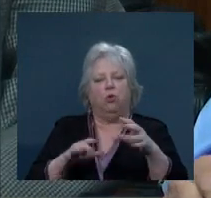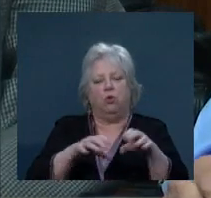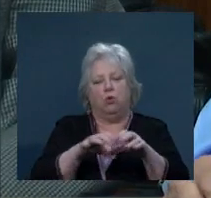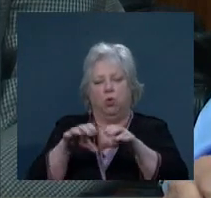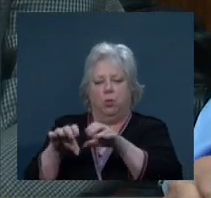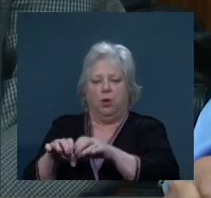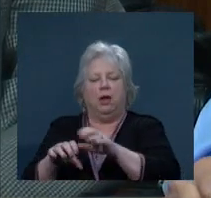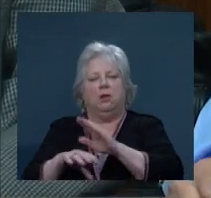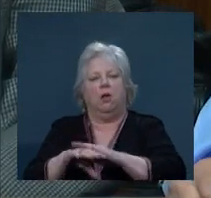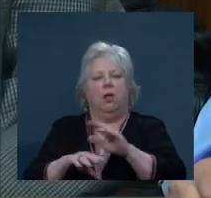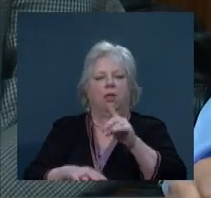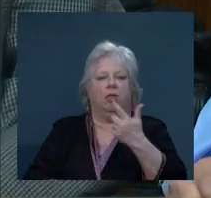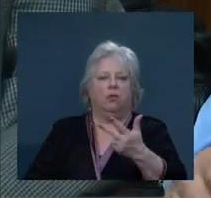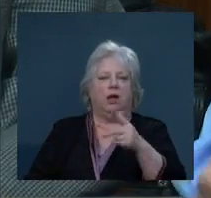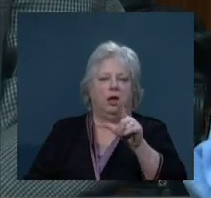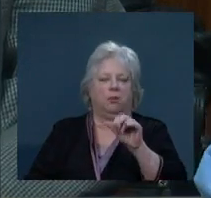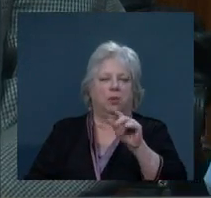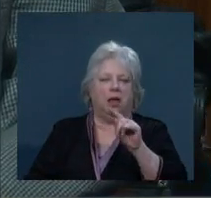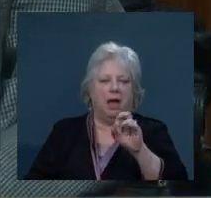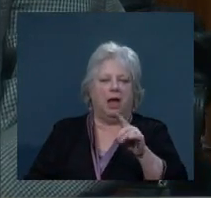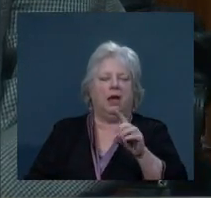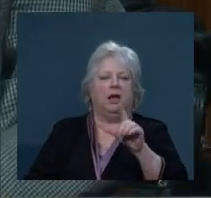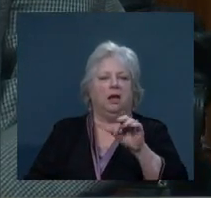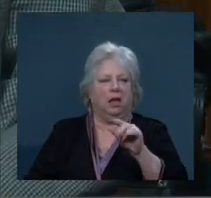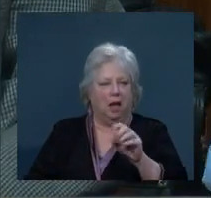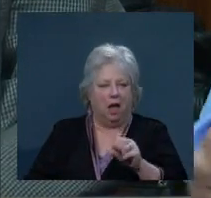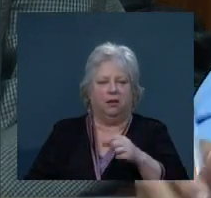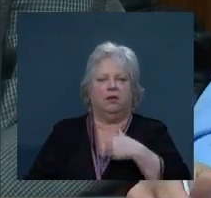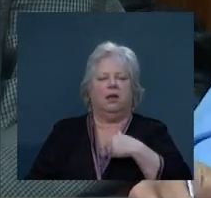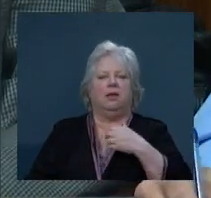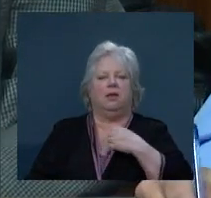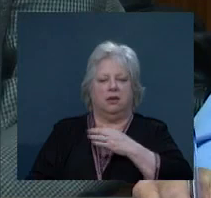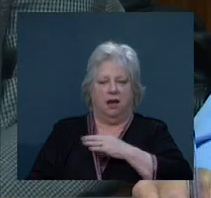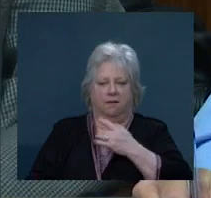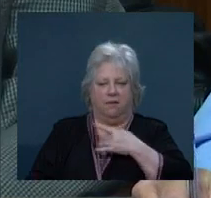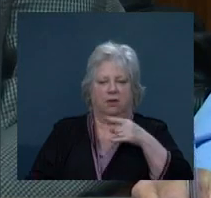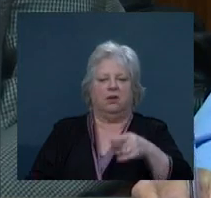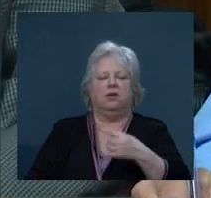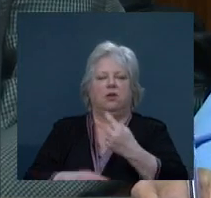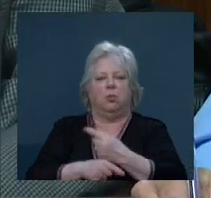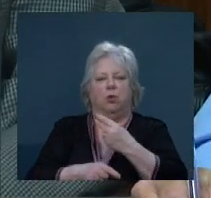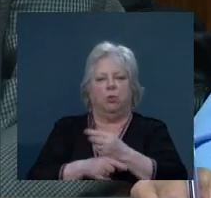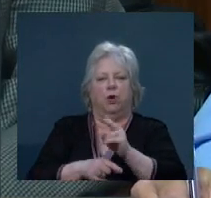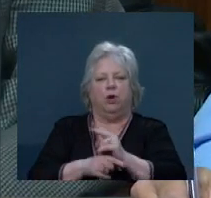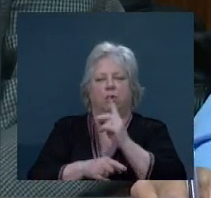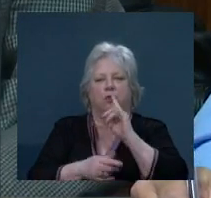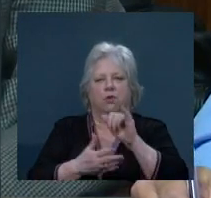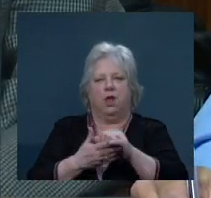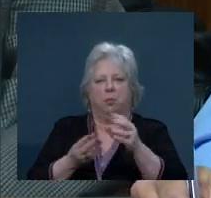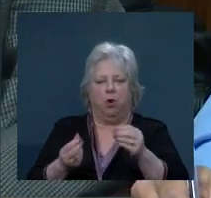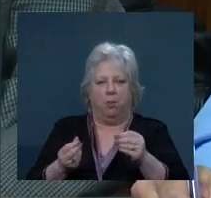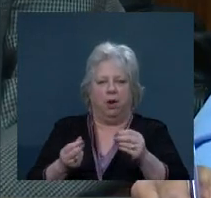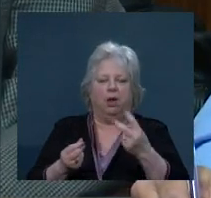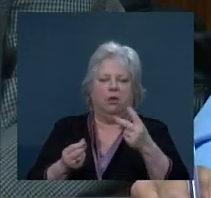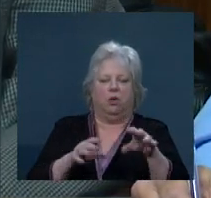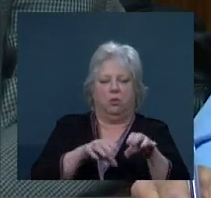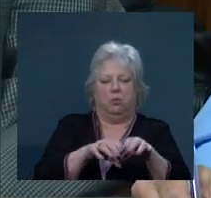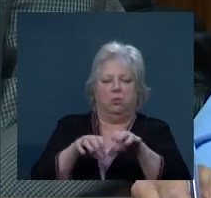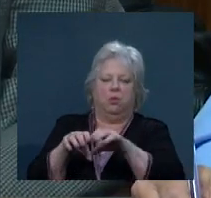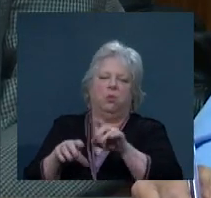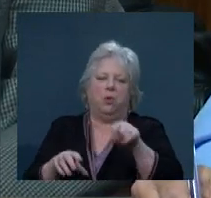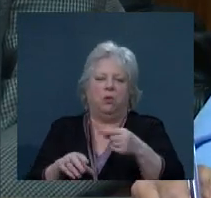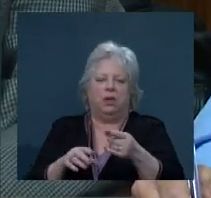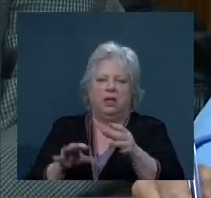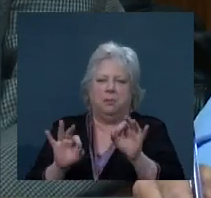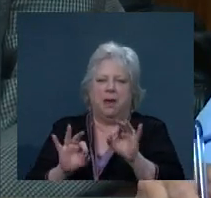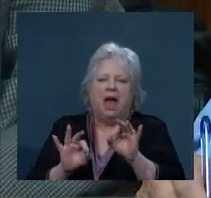east side of Weldon Avenue, south of West 44th Street is an appropriate use for this property. The 2 duplex structures will be only a minor increase in